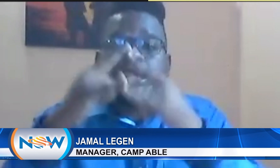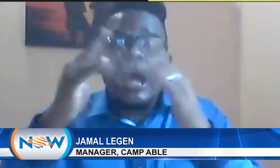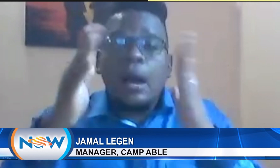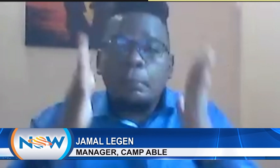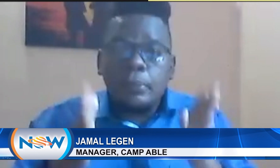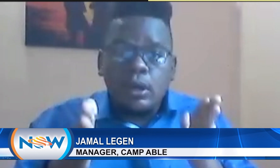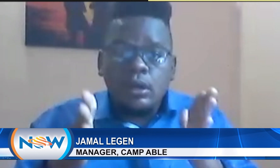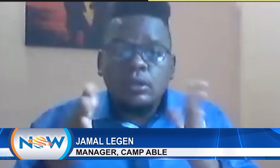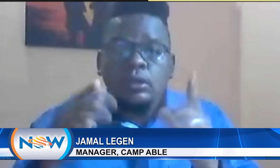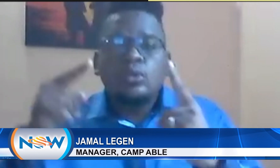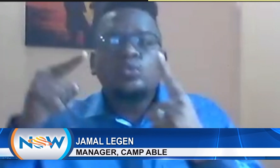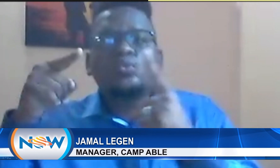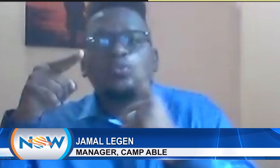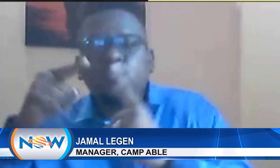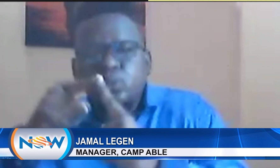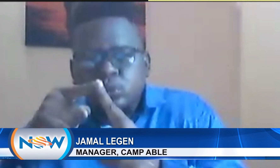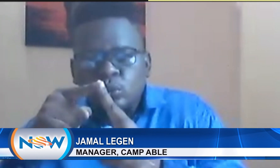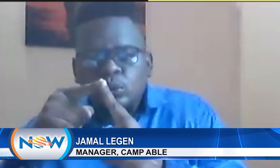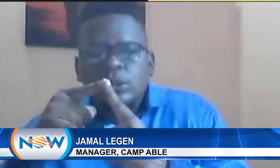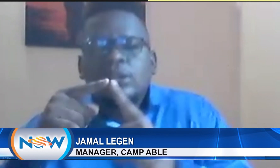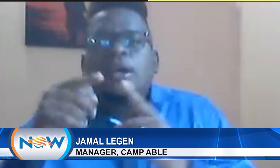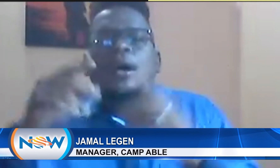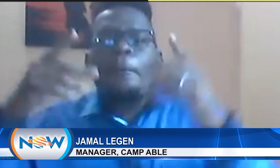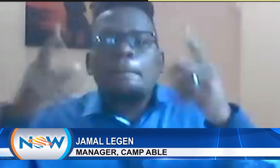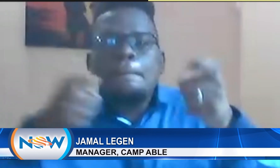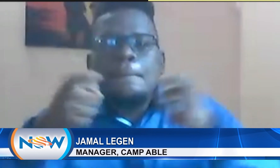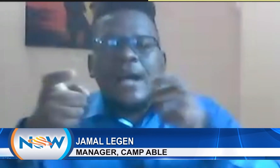time, we have